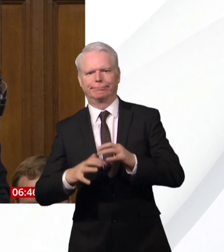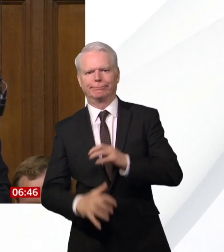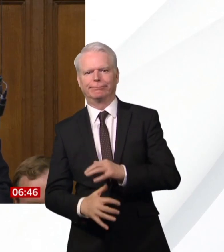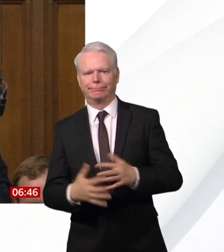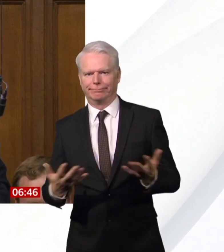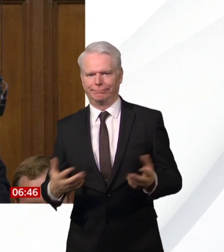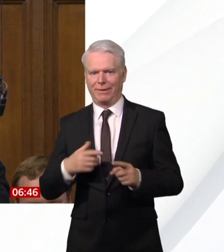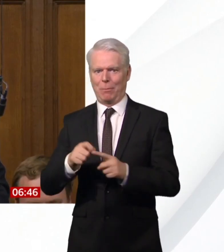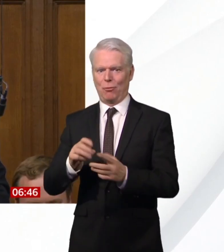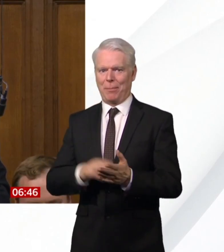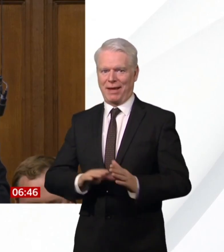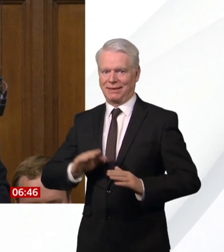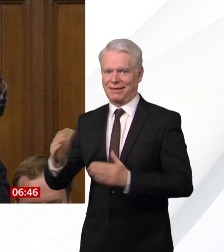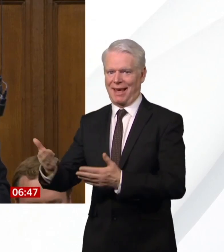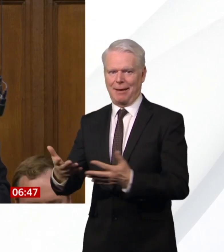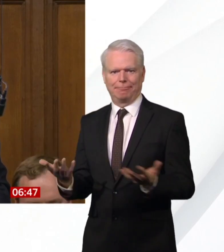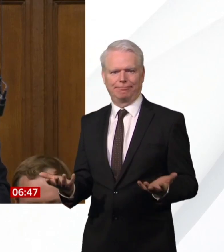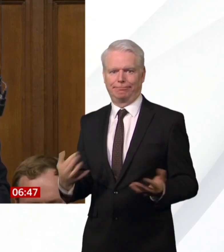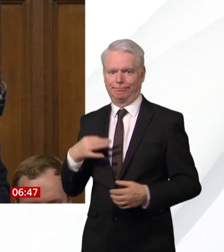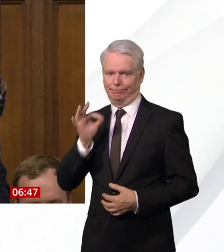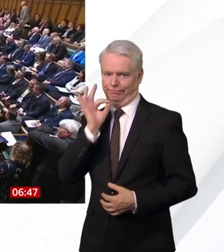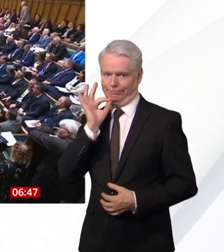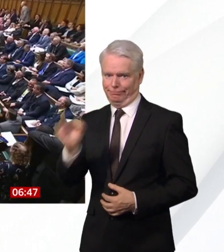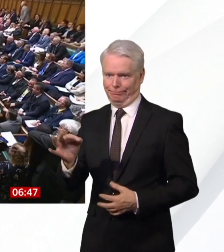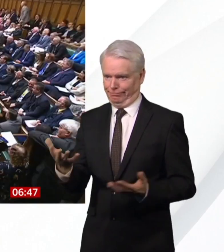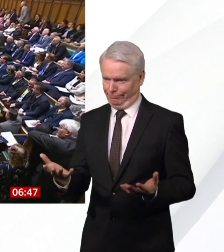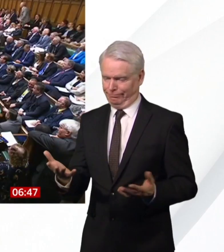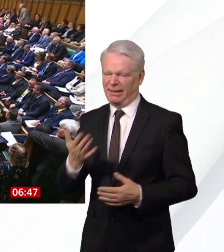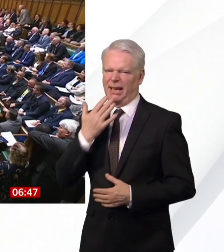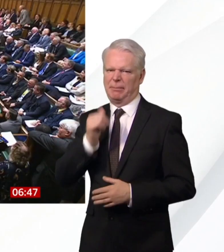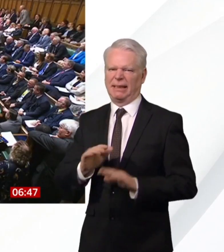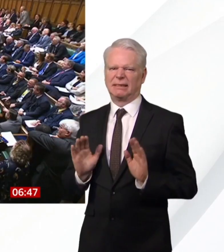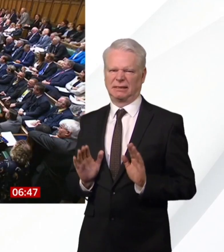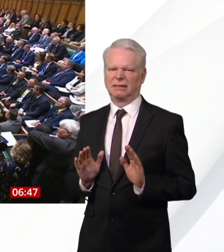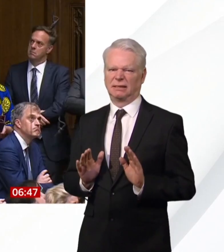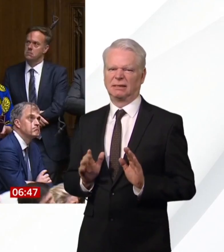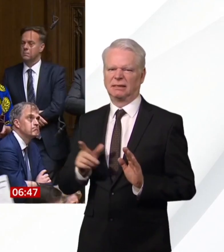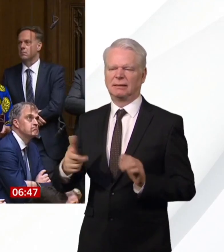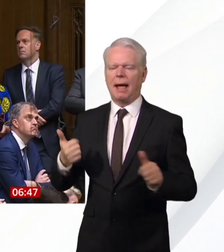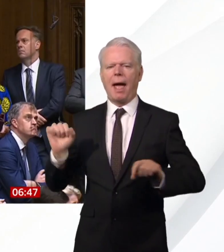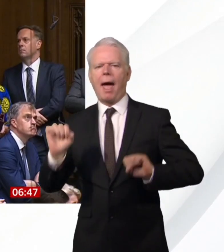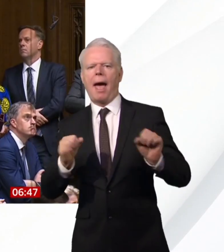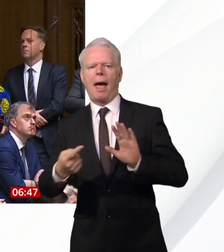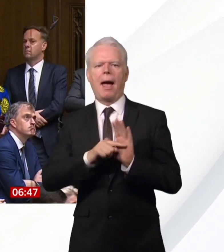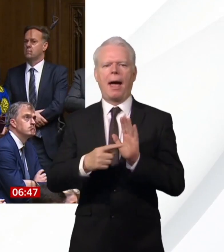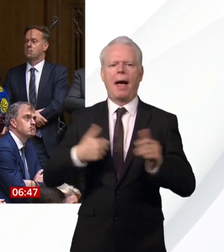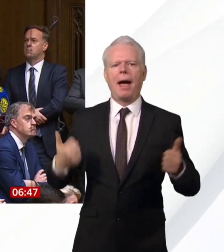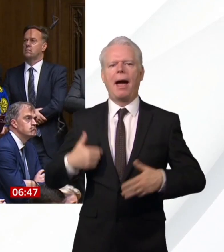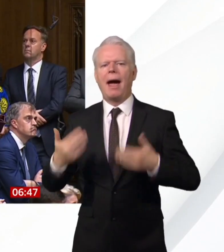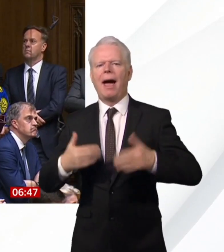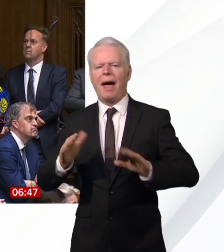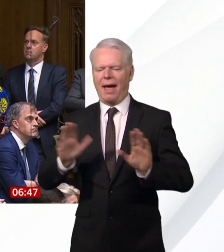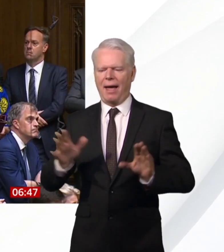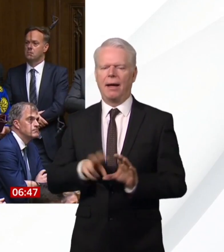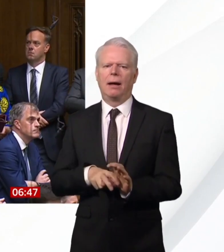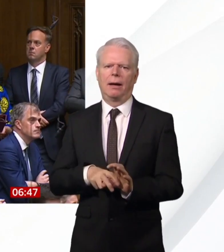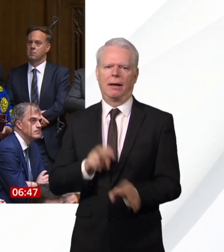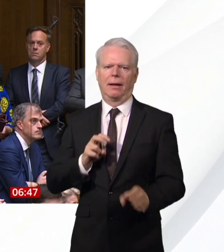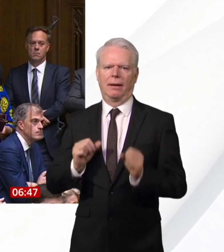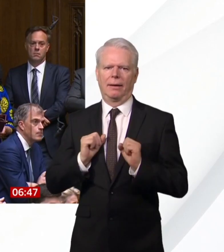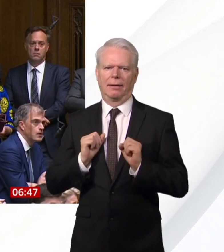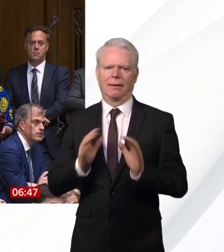put the interests of the nation before his own interests. Does the Prime Minister think there are any circumstances in which he should resign?